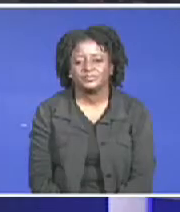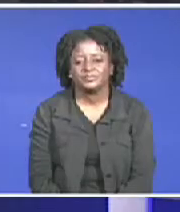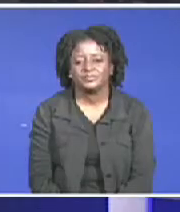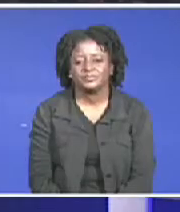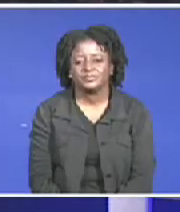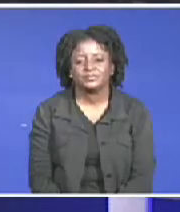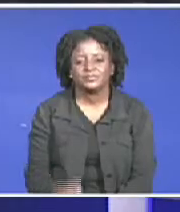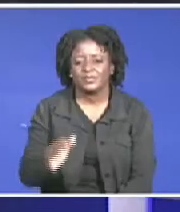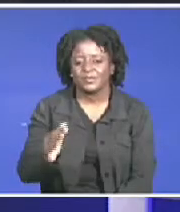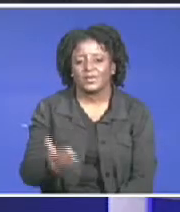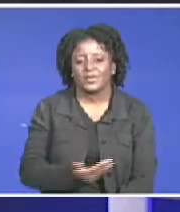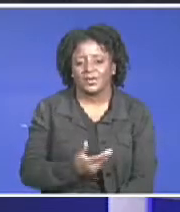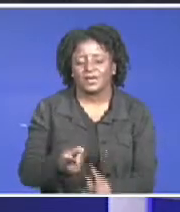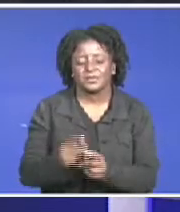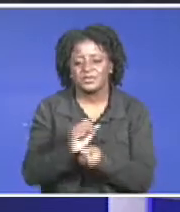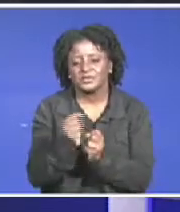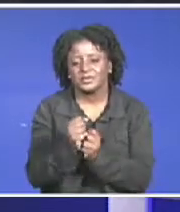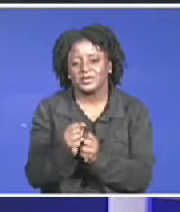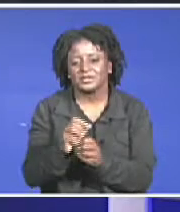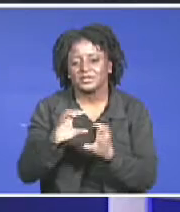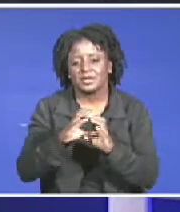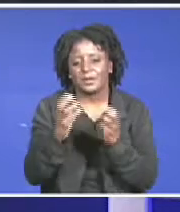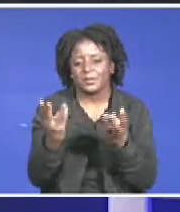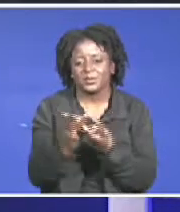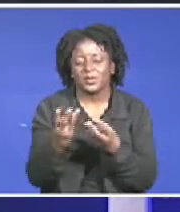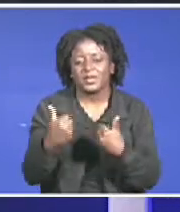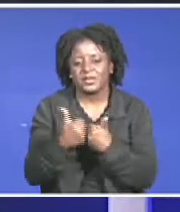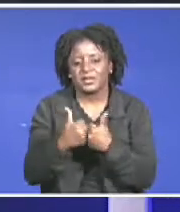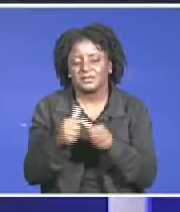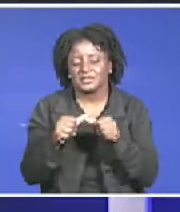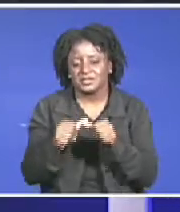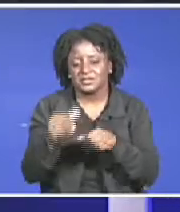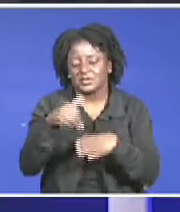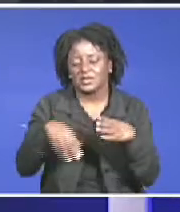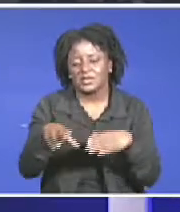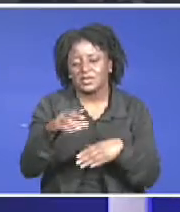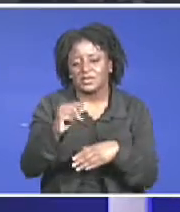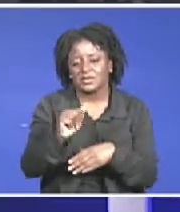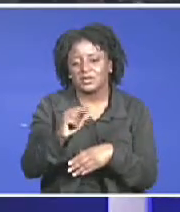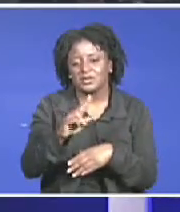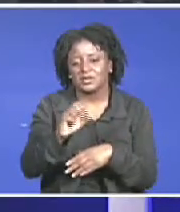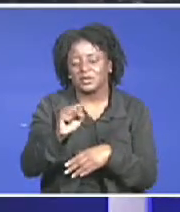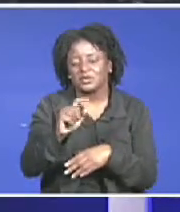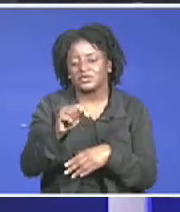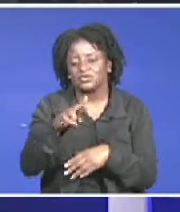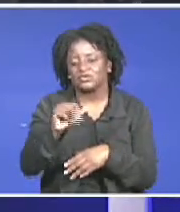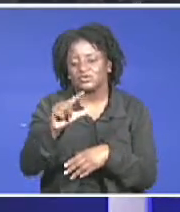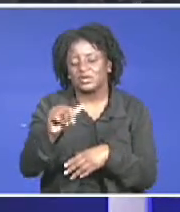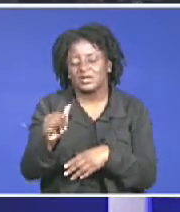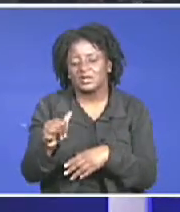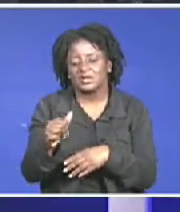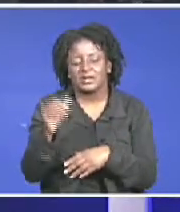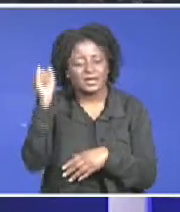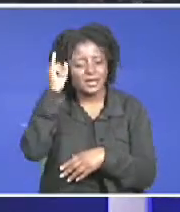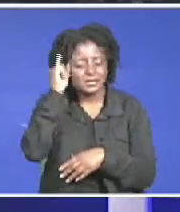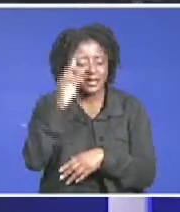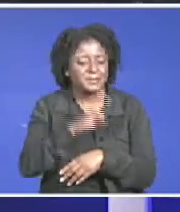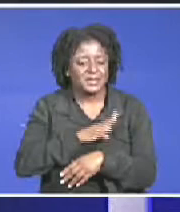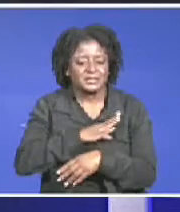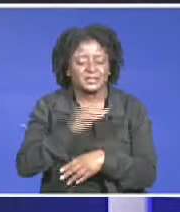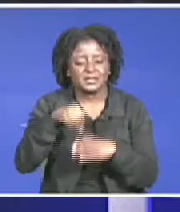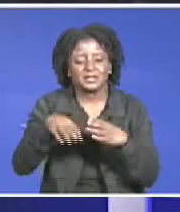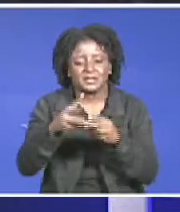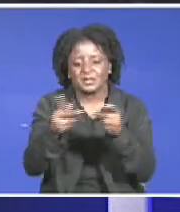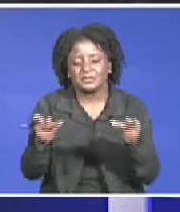Welcome to sports, everybody. The Commonwealth Games continuing in the Gold Coast of Australia. Isaac Bastian in the pool for the 50-meter breaststroke today. He